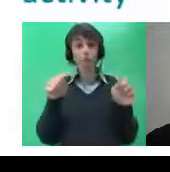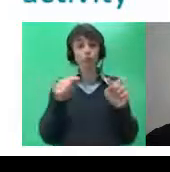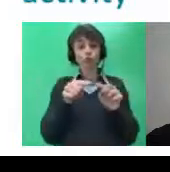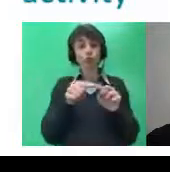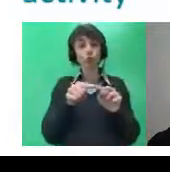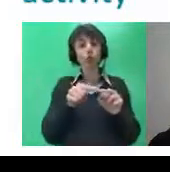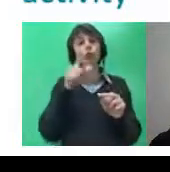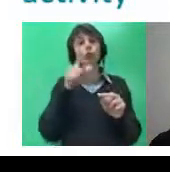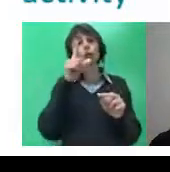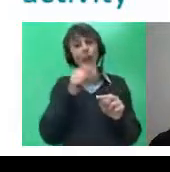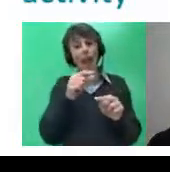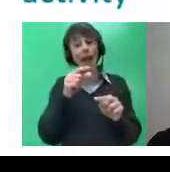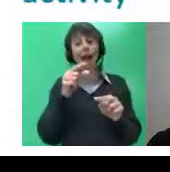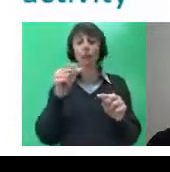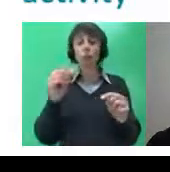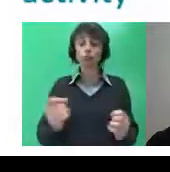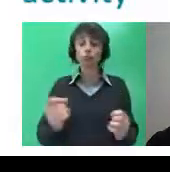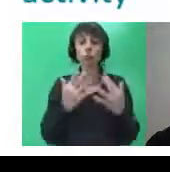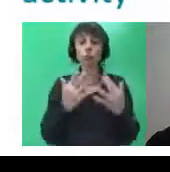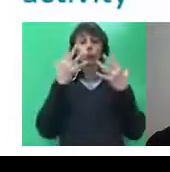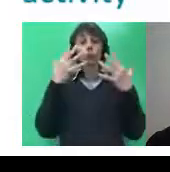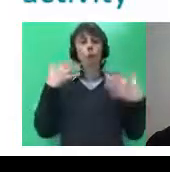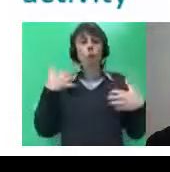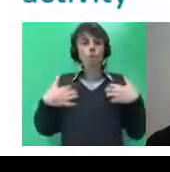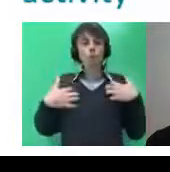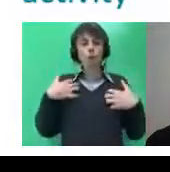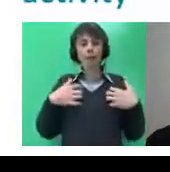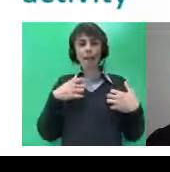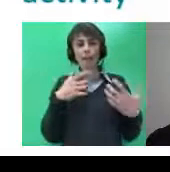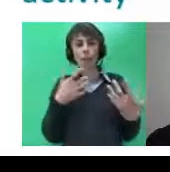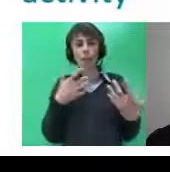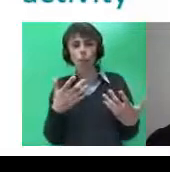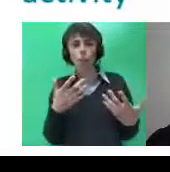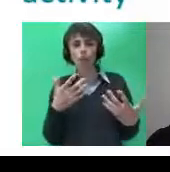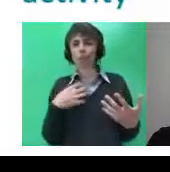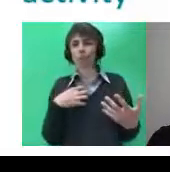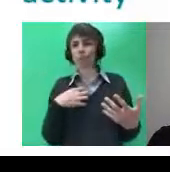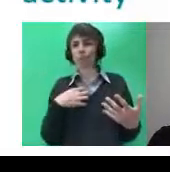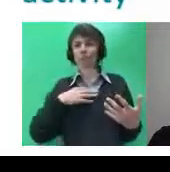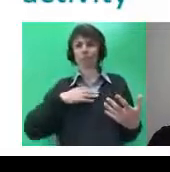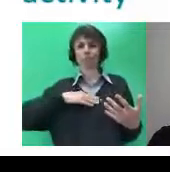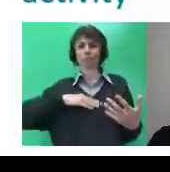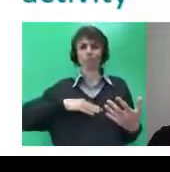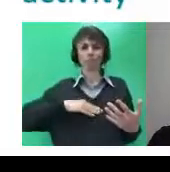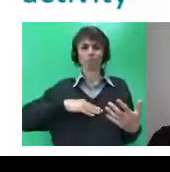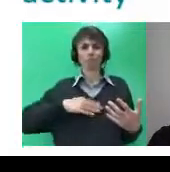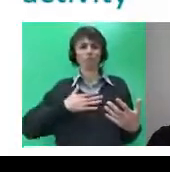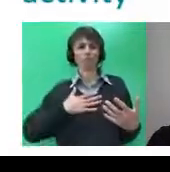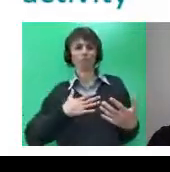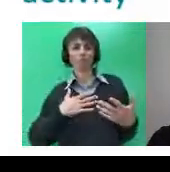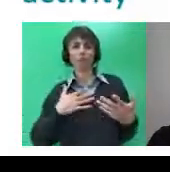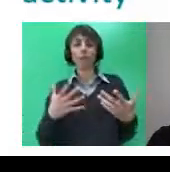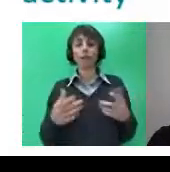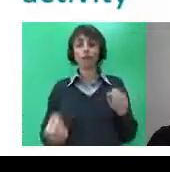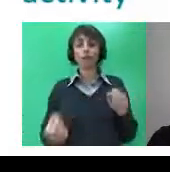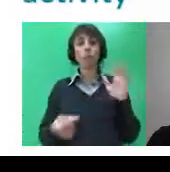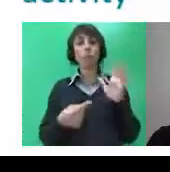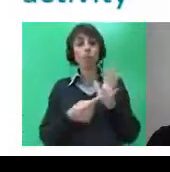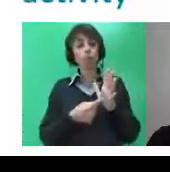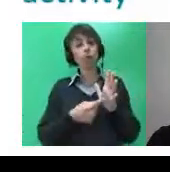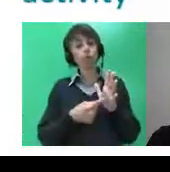or potentially demotivate the audience. So it was essential to acknowledge that sometimes people struggle or they can't do